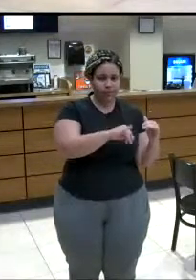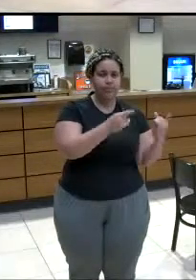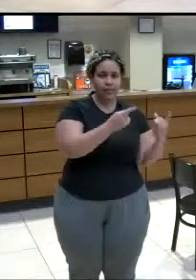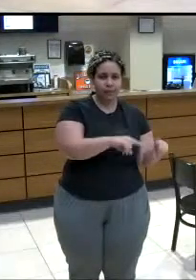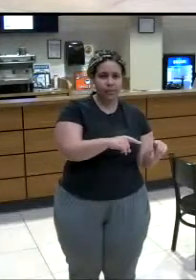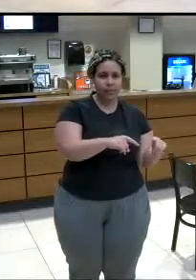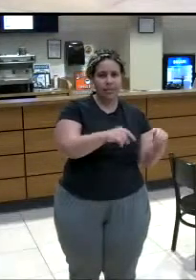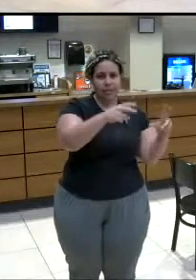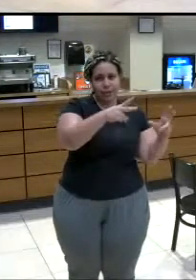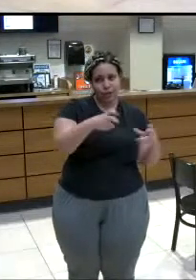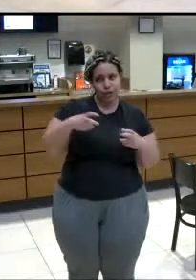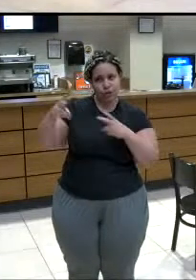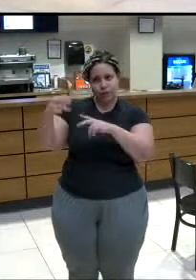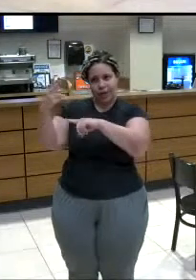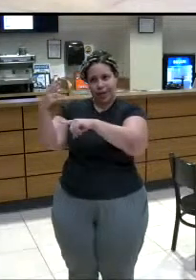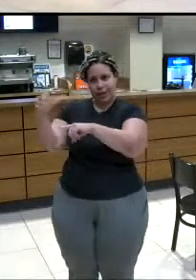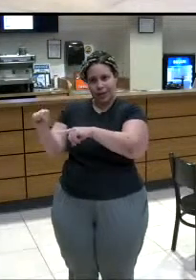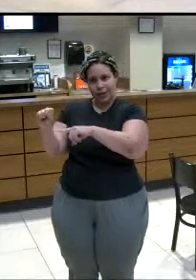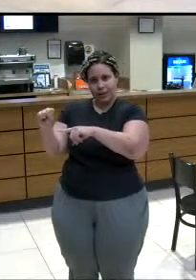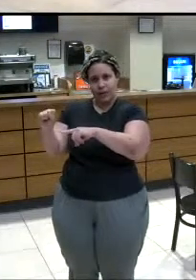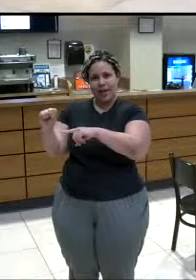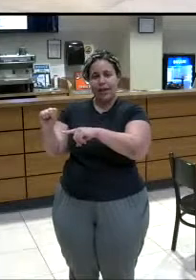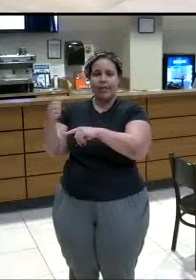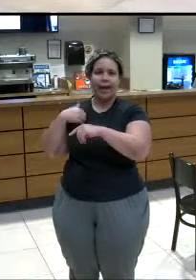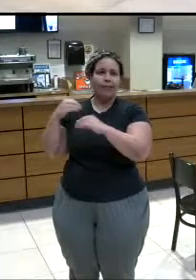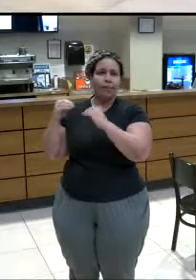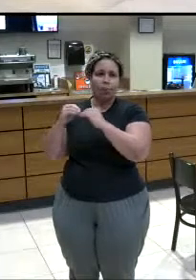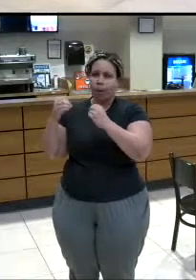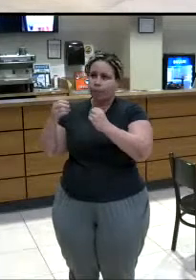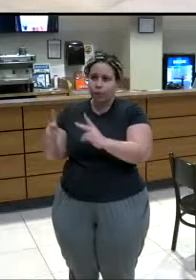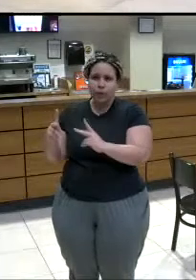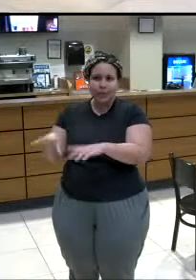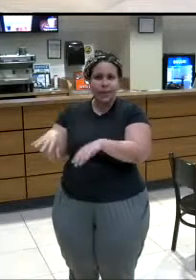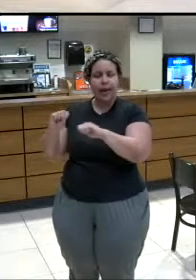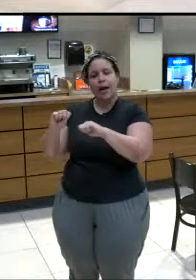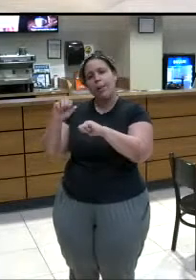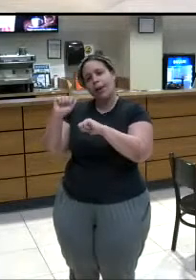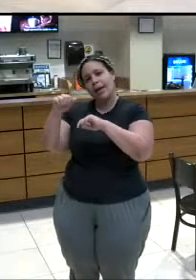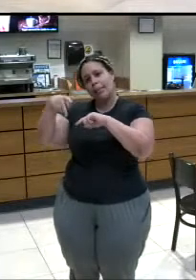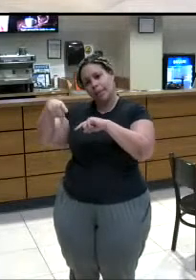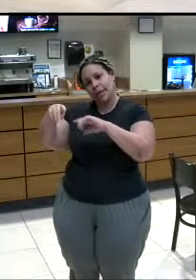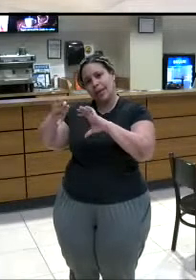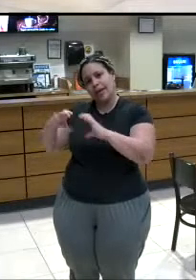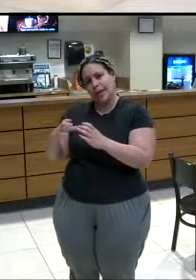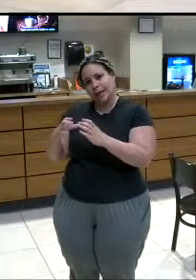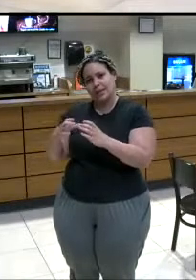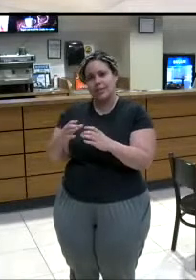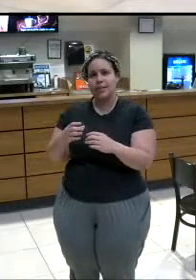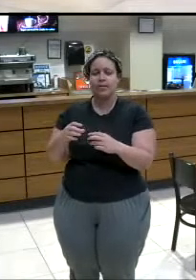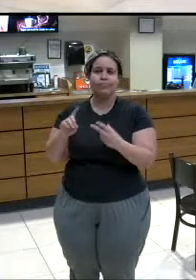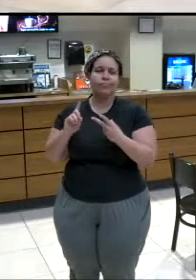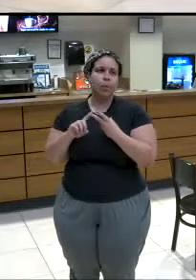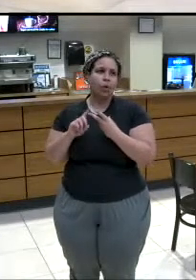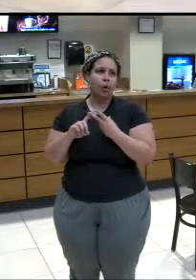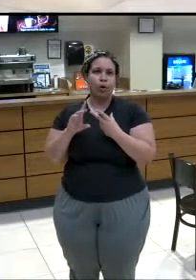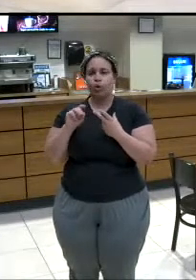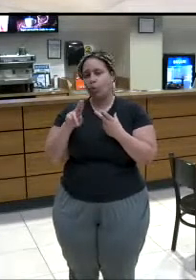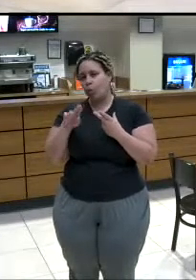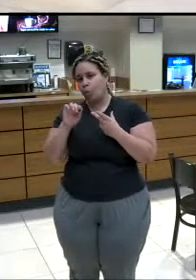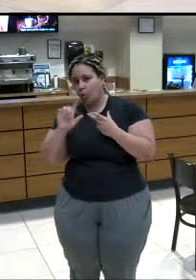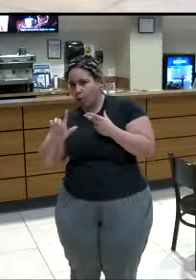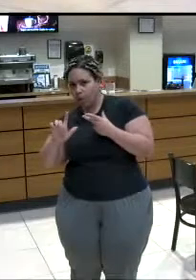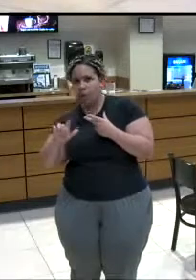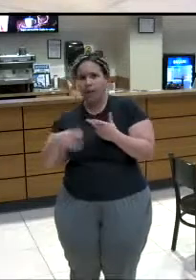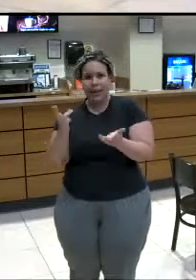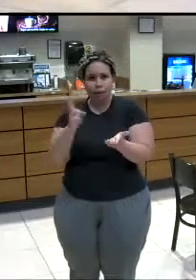more opportunities to take AP classes, or when they take dual enrollment, they have more flexibility